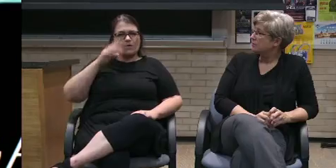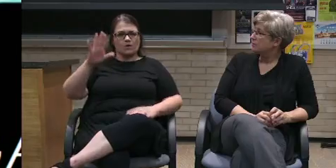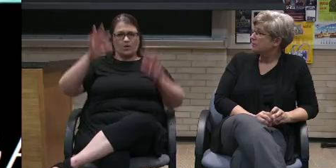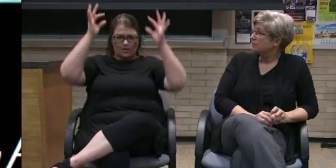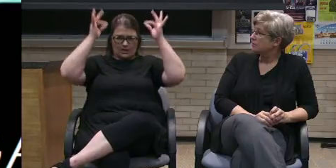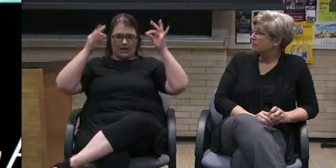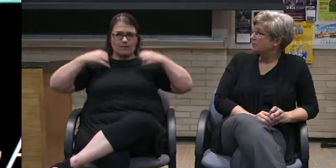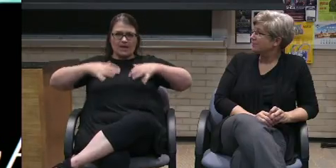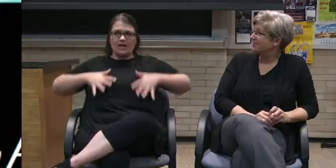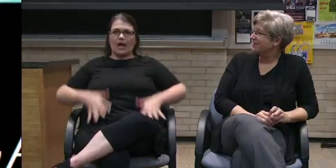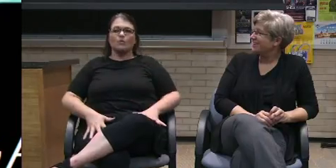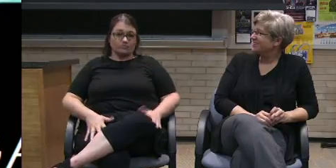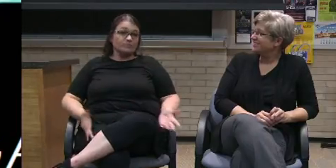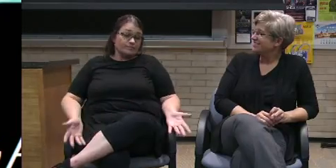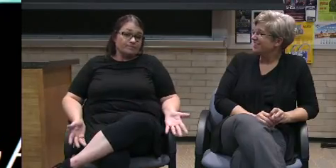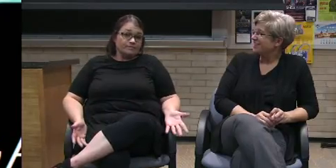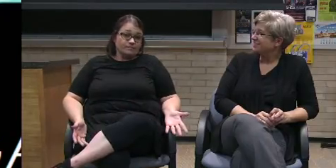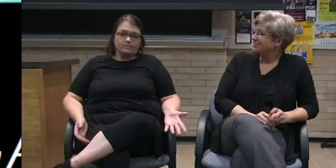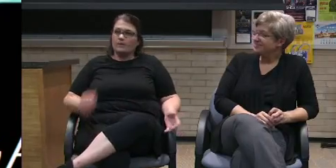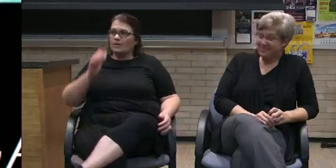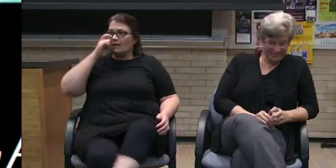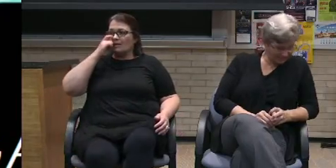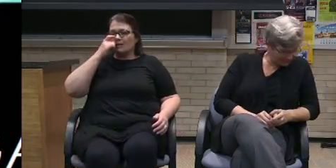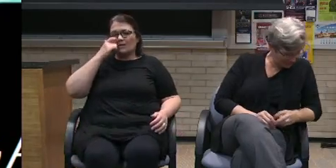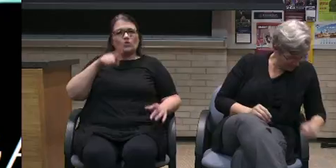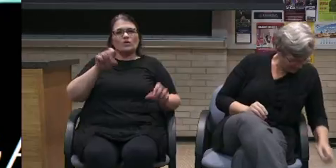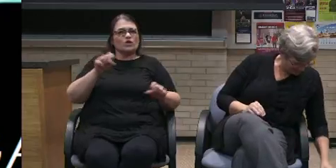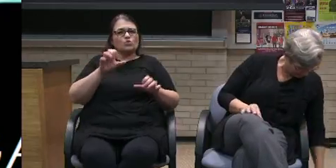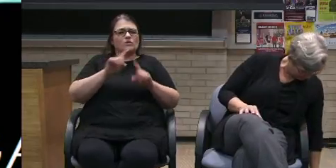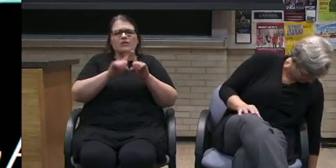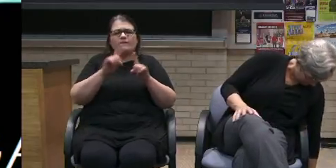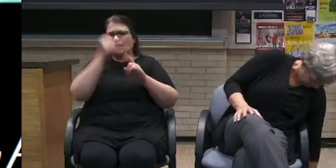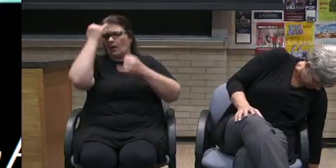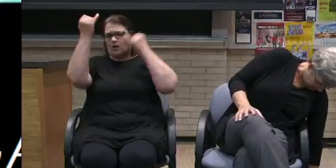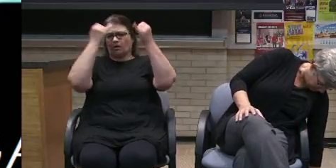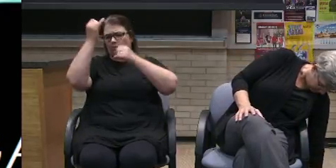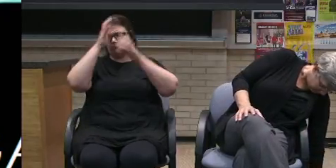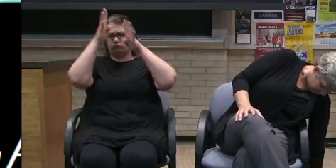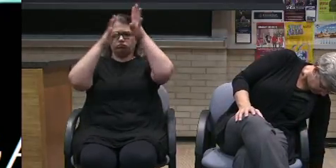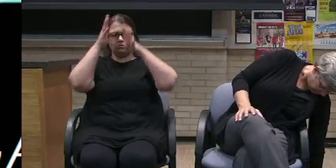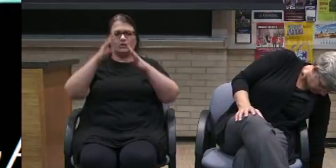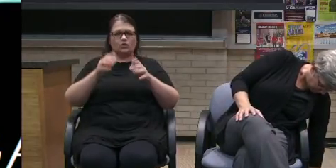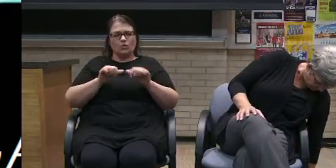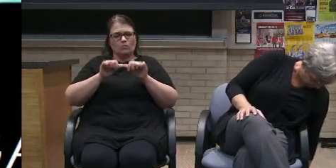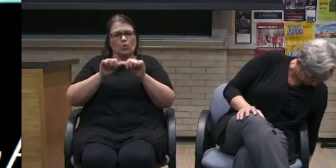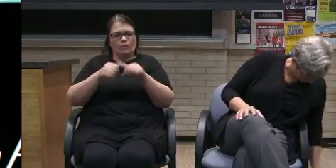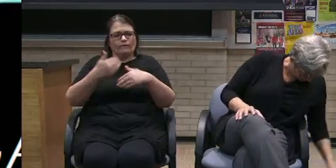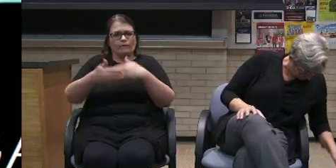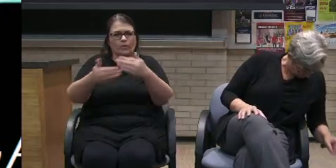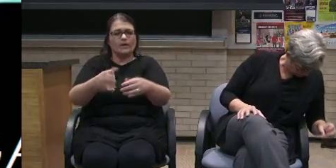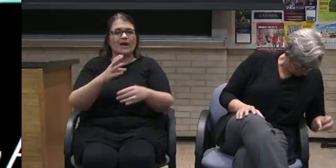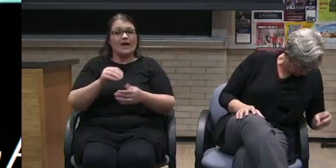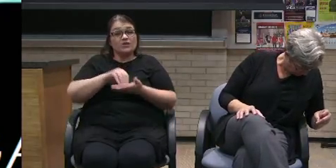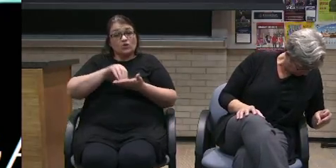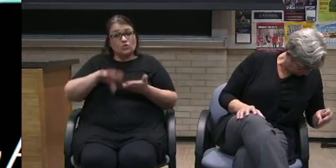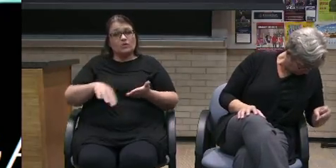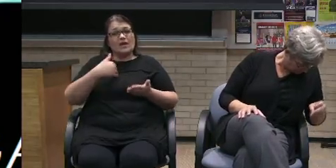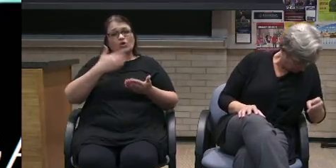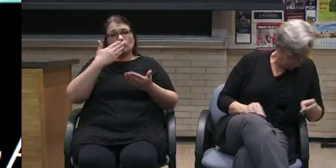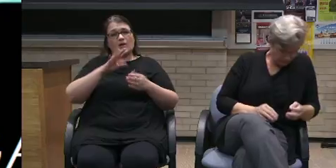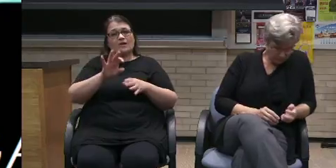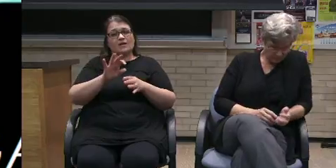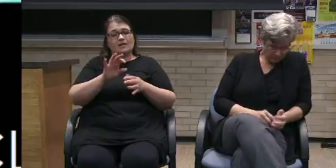really cheap. But you can do these kind of cool things that will move things forward. And those students ended up having great conversations with alumni